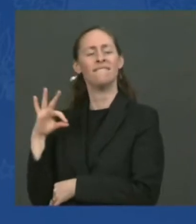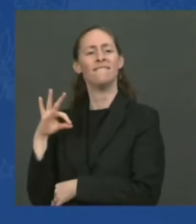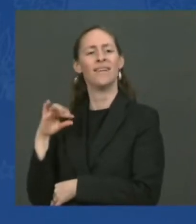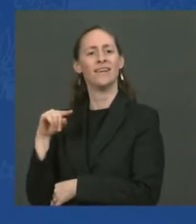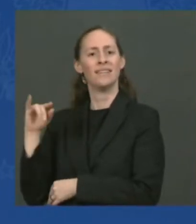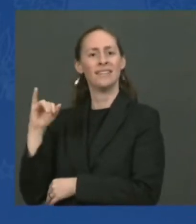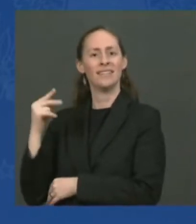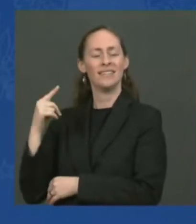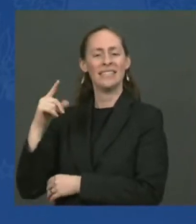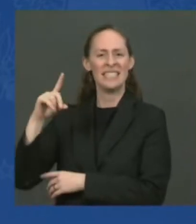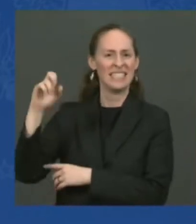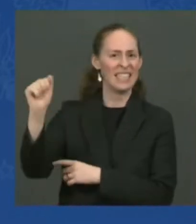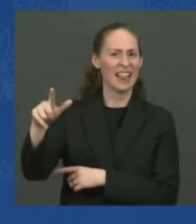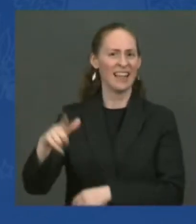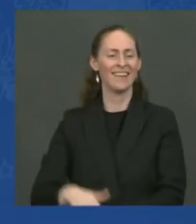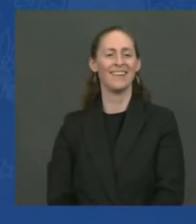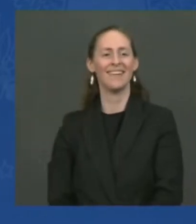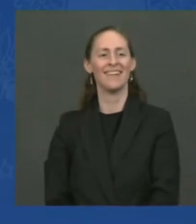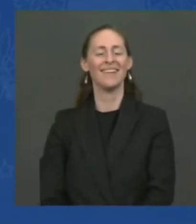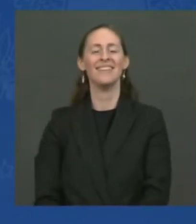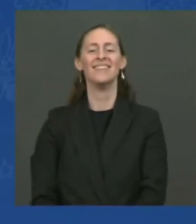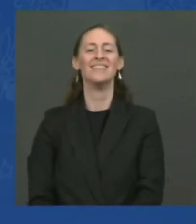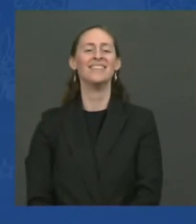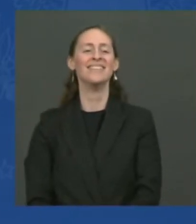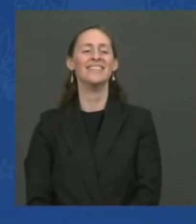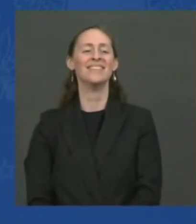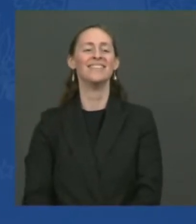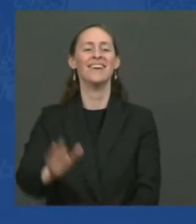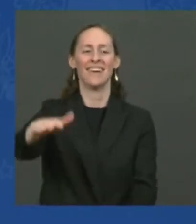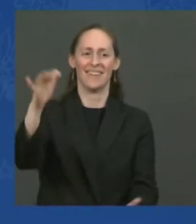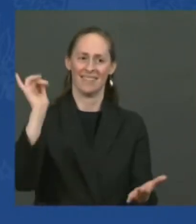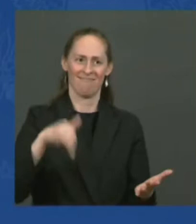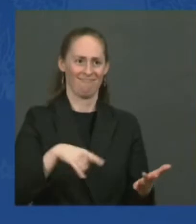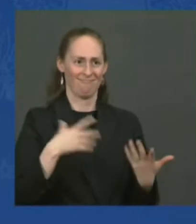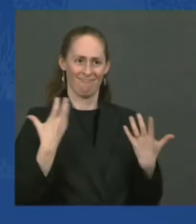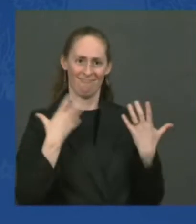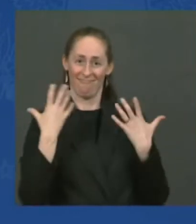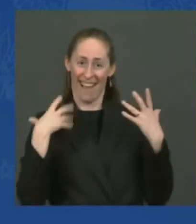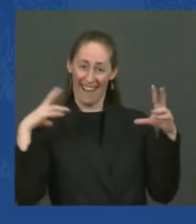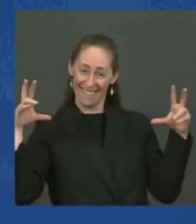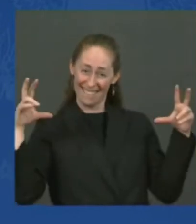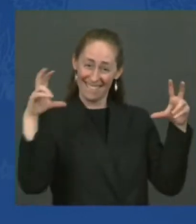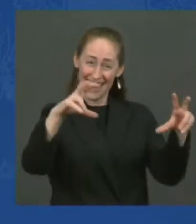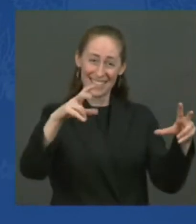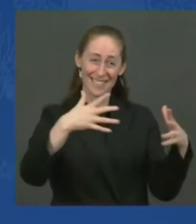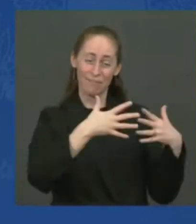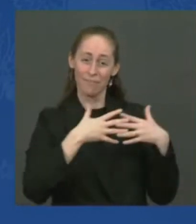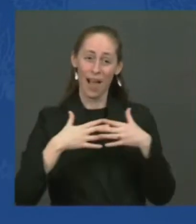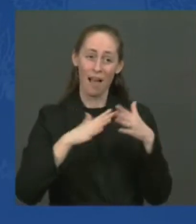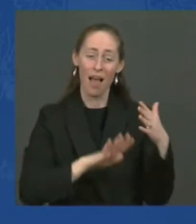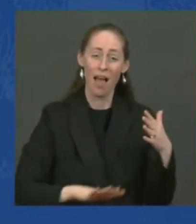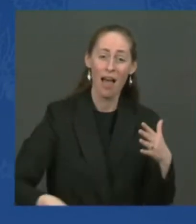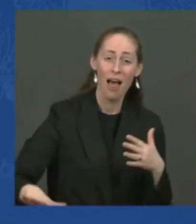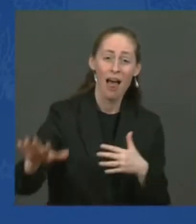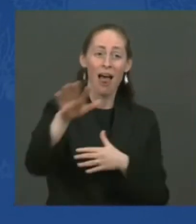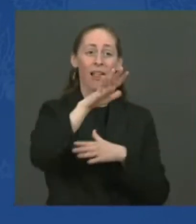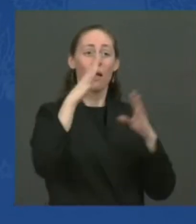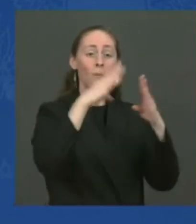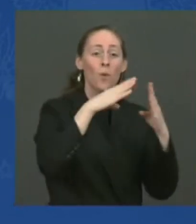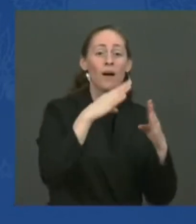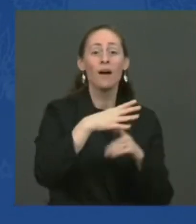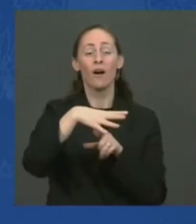There isn't a community in America, not a city, not a town or rural hub, that doesn't have some